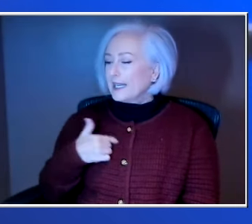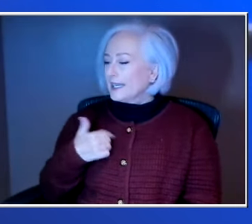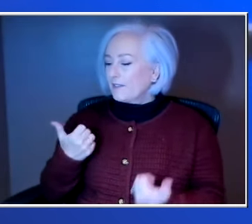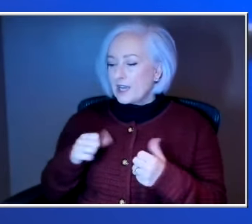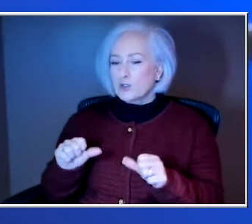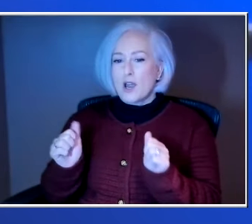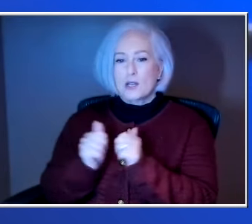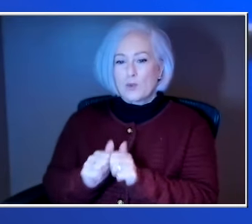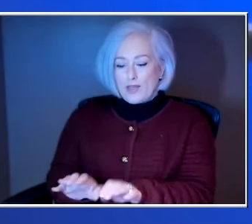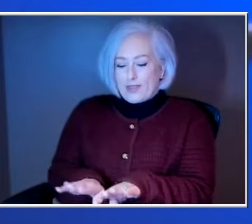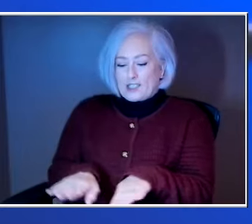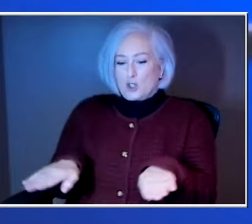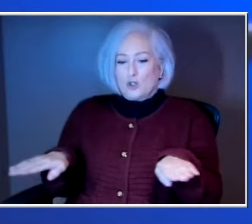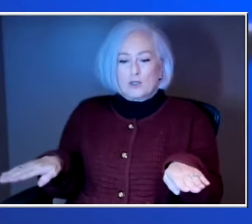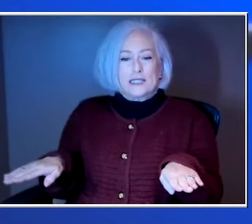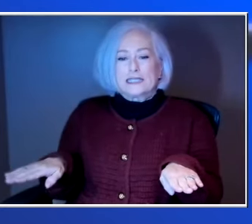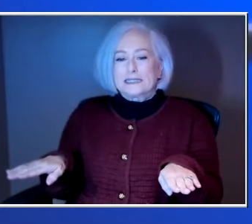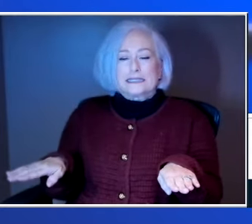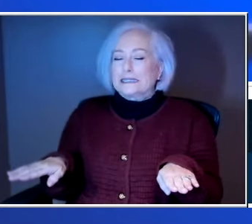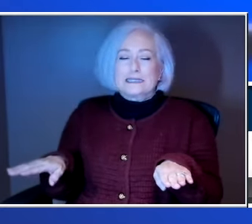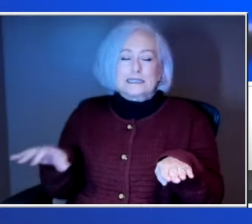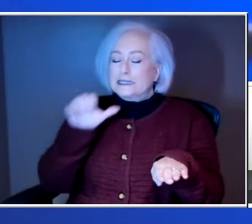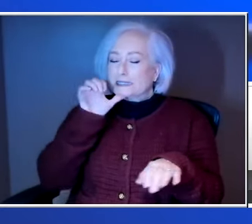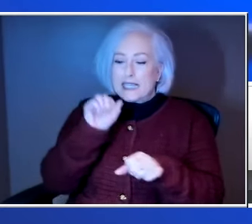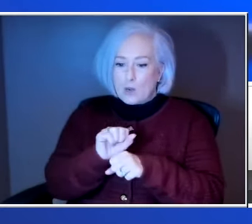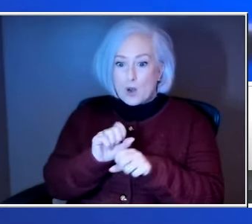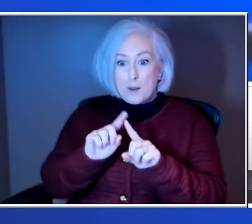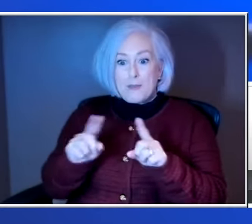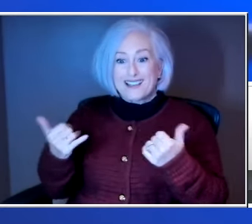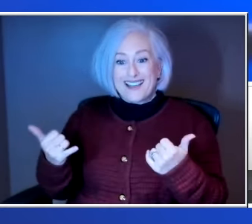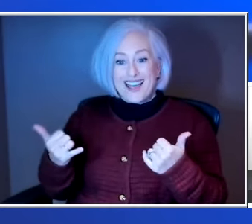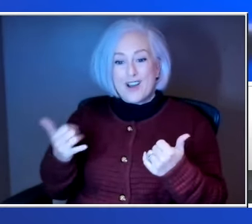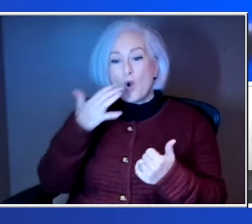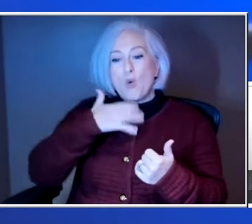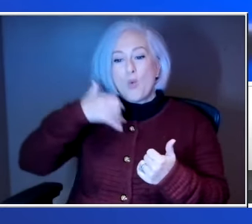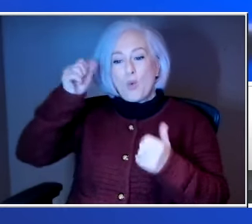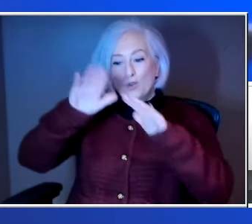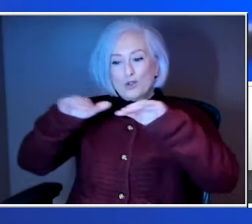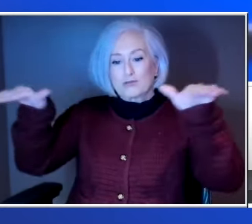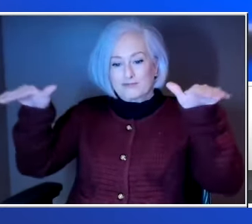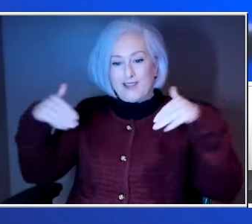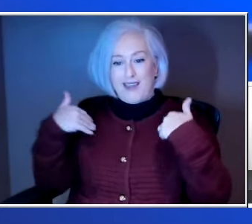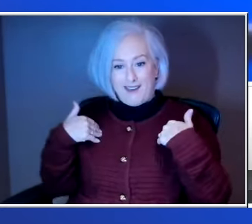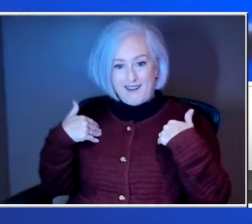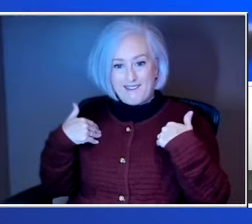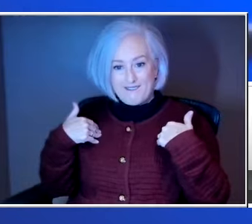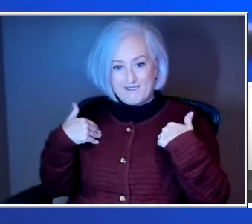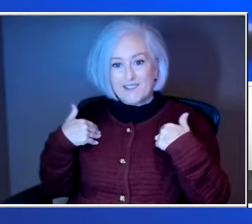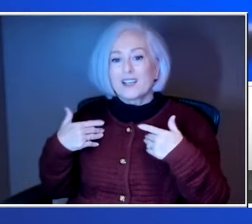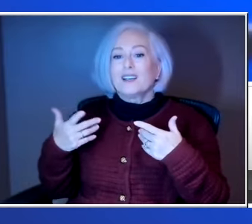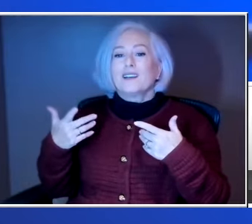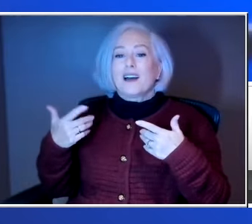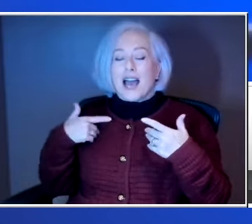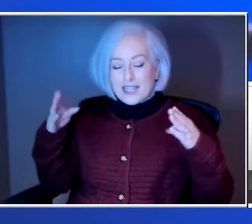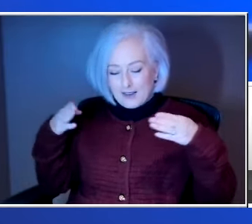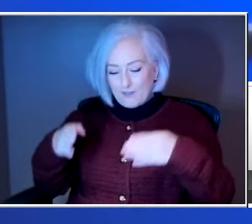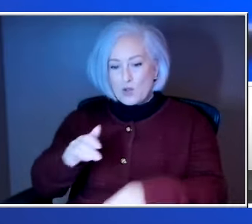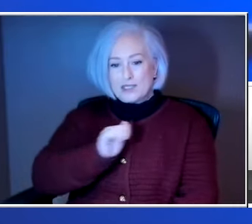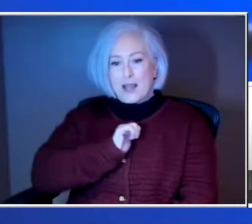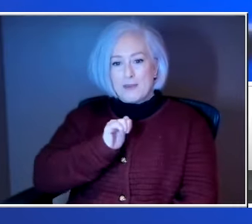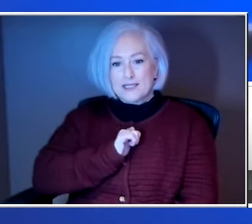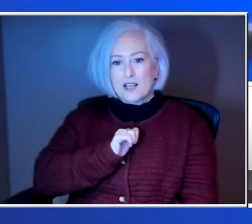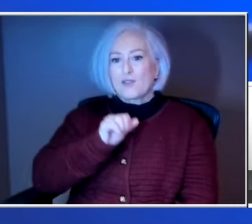me, it wouldn't have worked. Now that my children are grown, I'm able to focus so much more on myself and my fitness, like going downstairs and exercising instead of making my kids